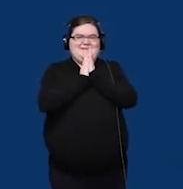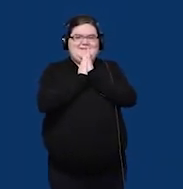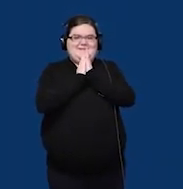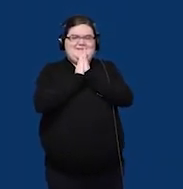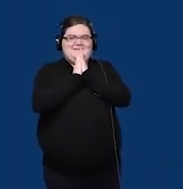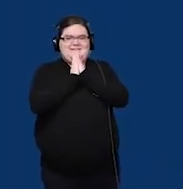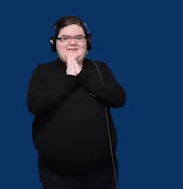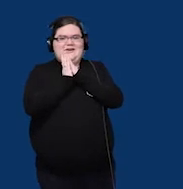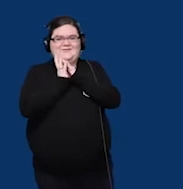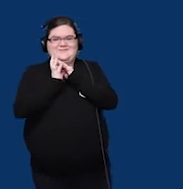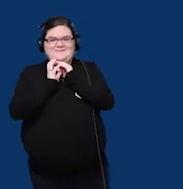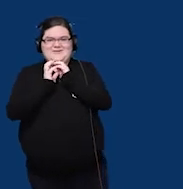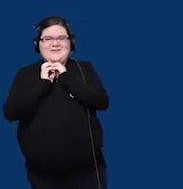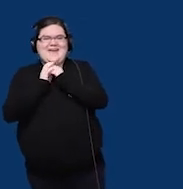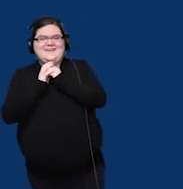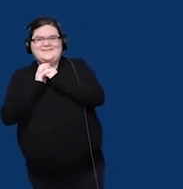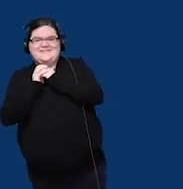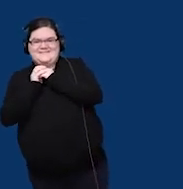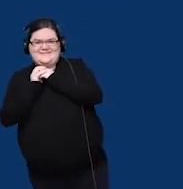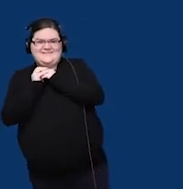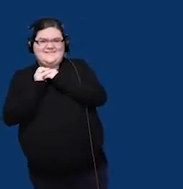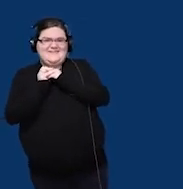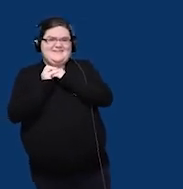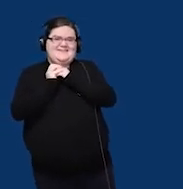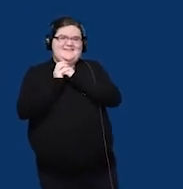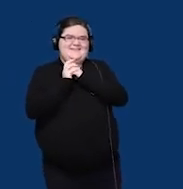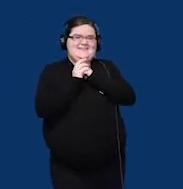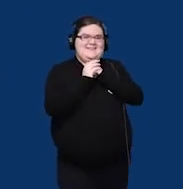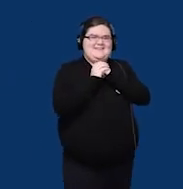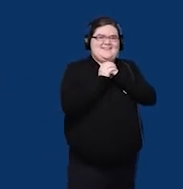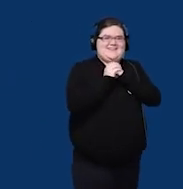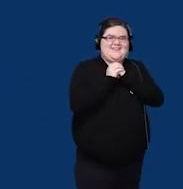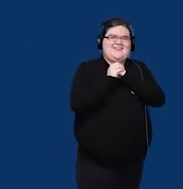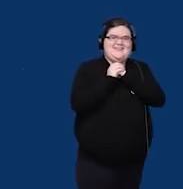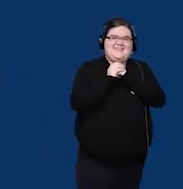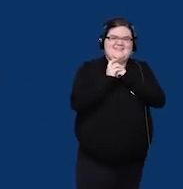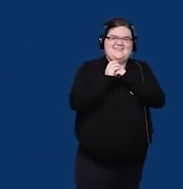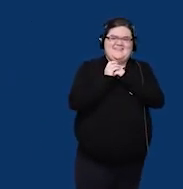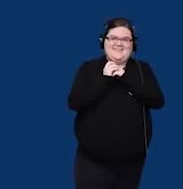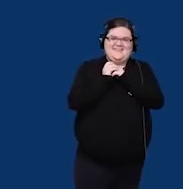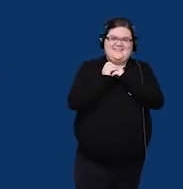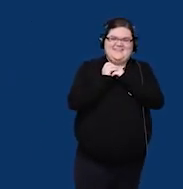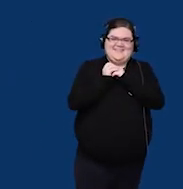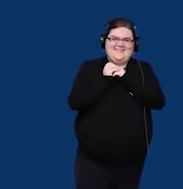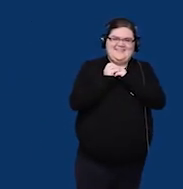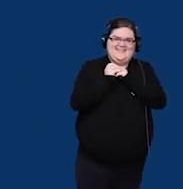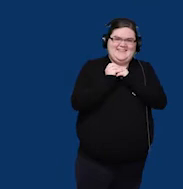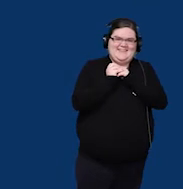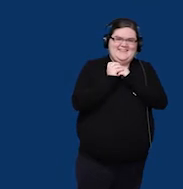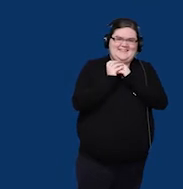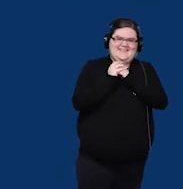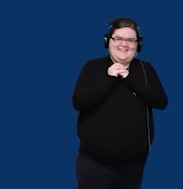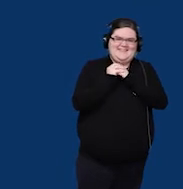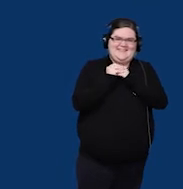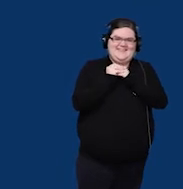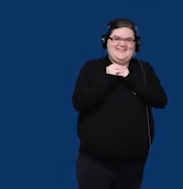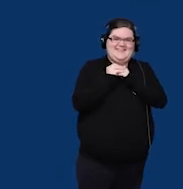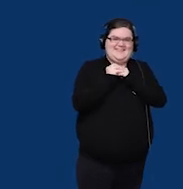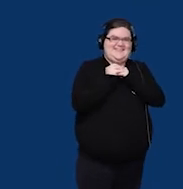Big win. No, we're okay. For fuck's sake. What did I miss? Hey yo, end this video, man.